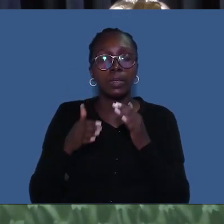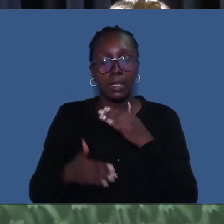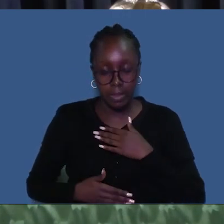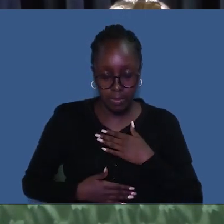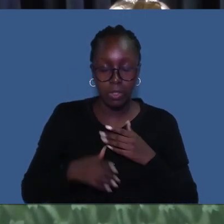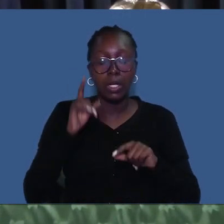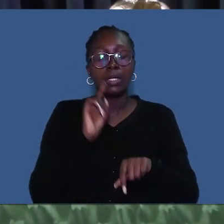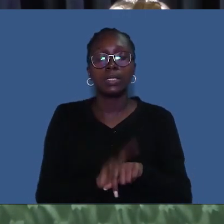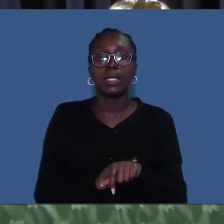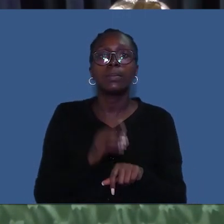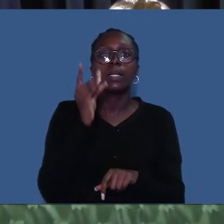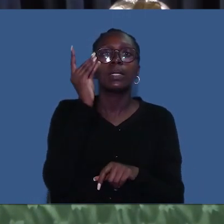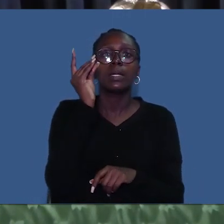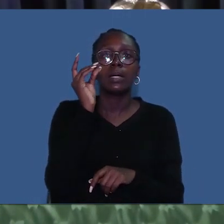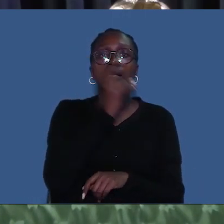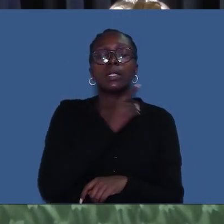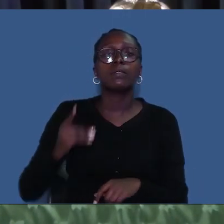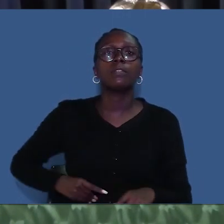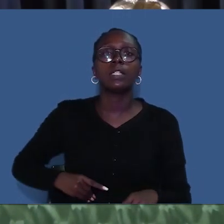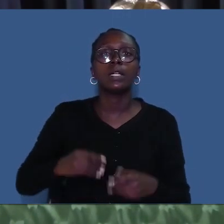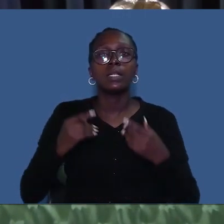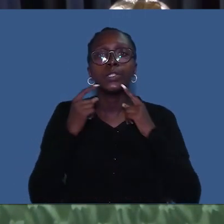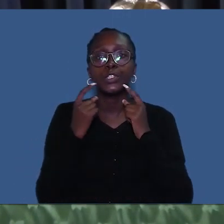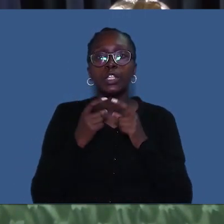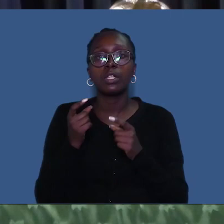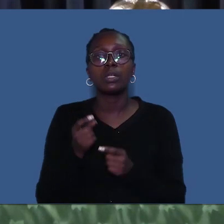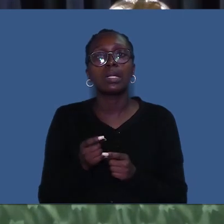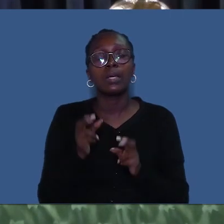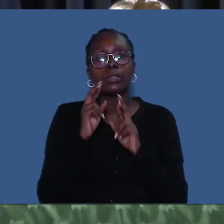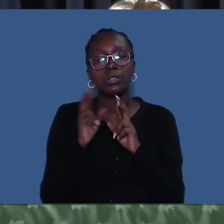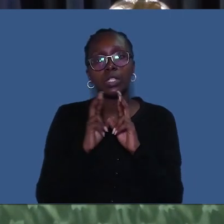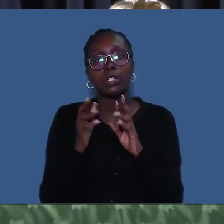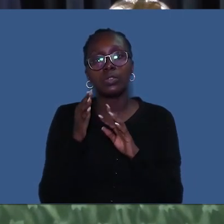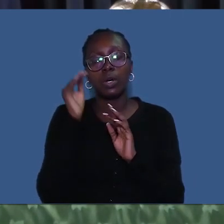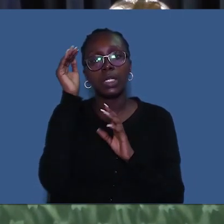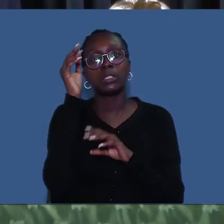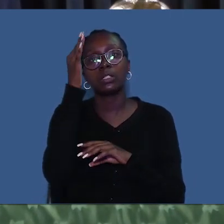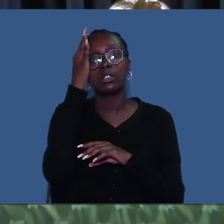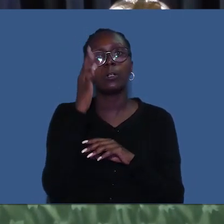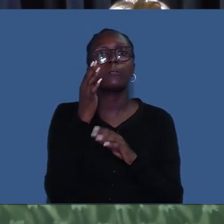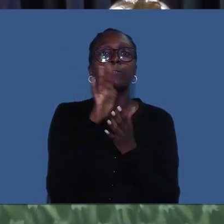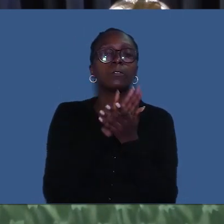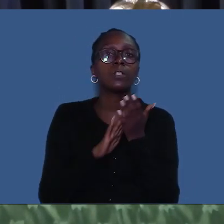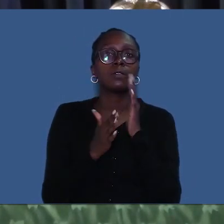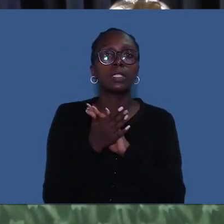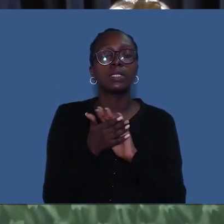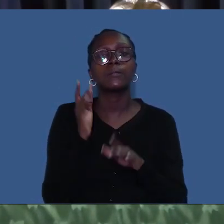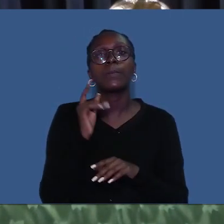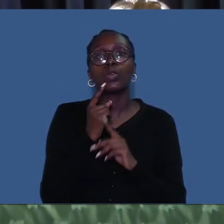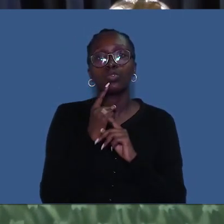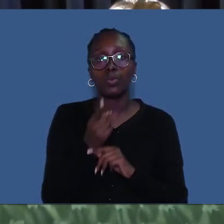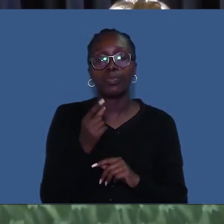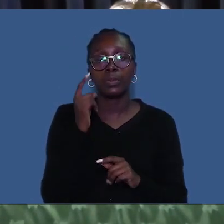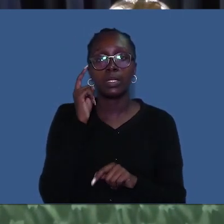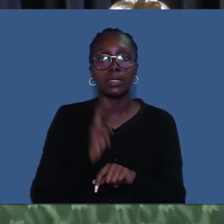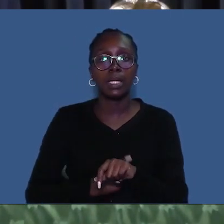sinned, he was ready to ask for forgiveness from God. And so the leaders we choose, they should be able to accept mistakes and be willing to